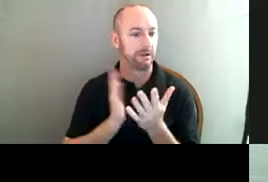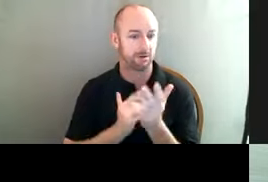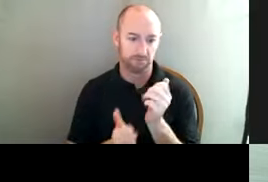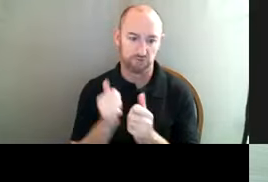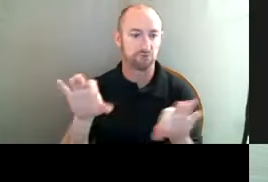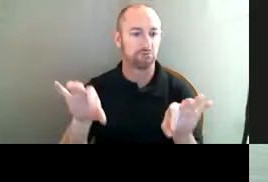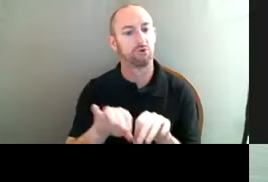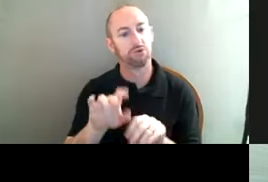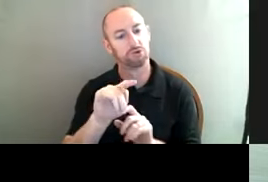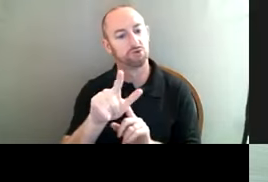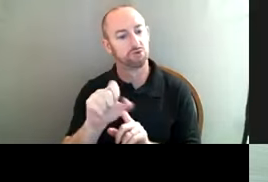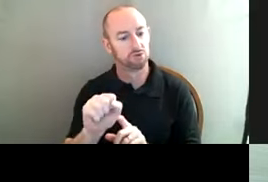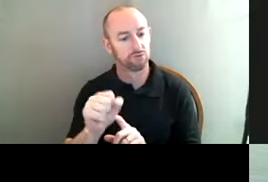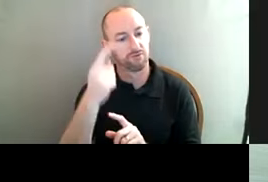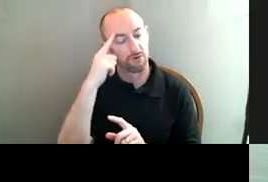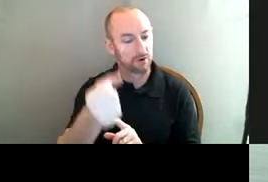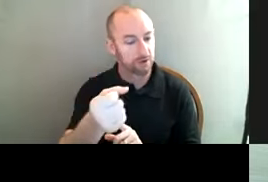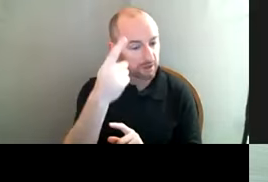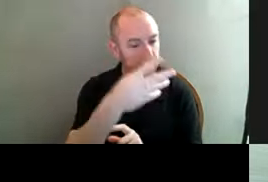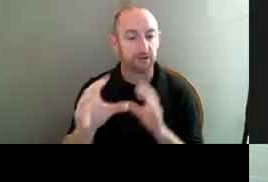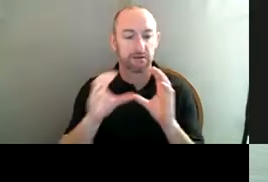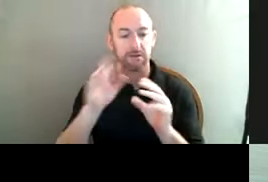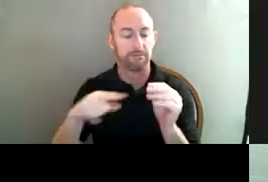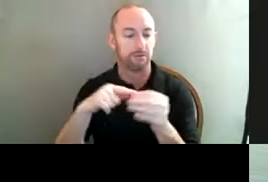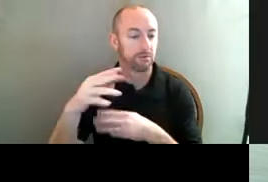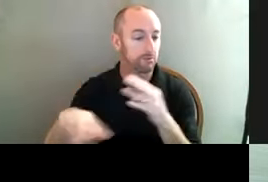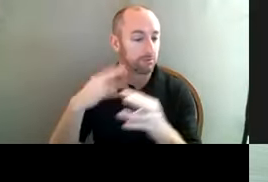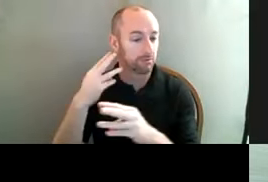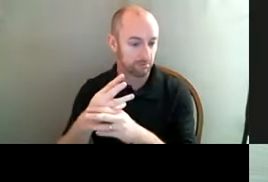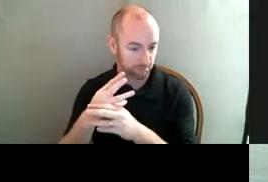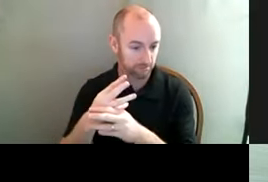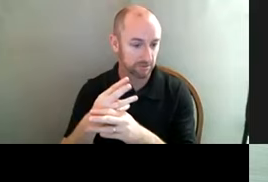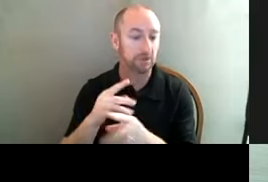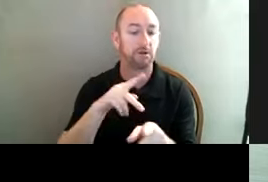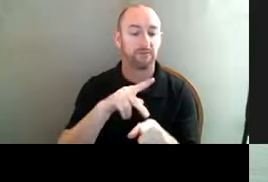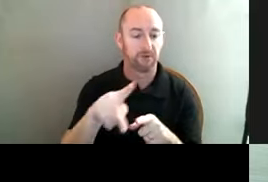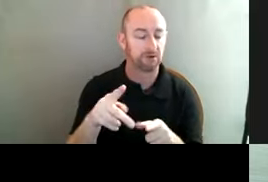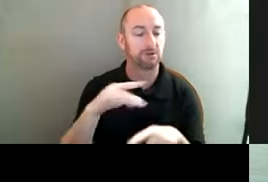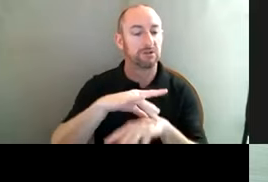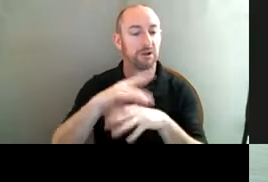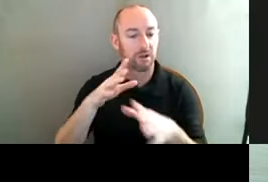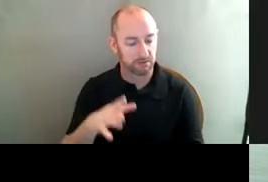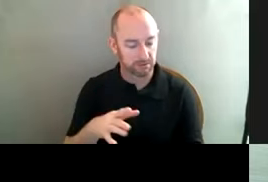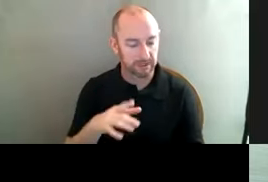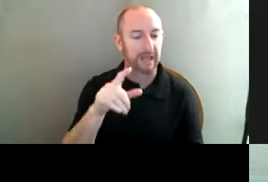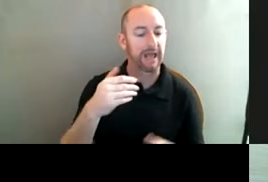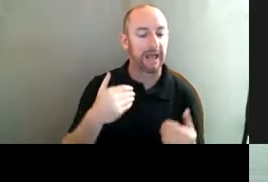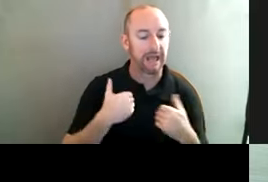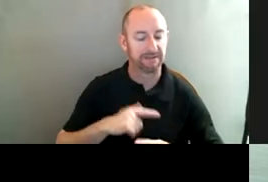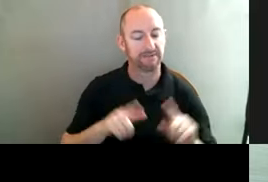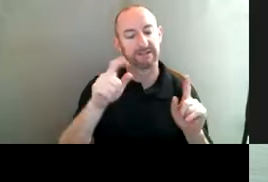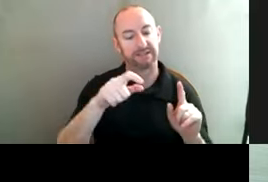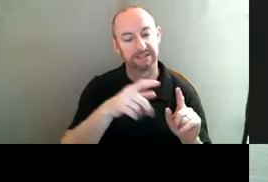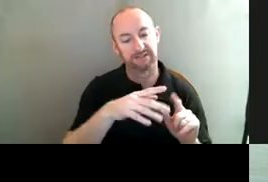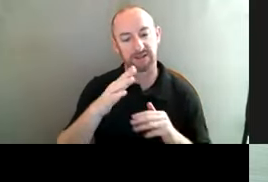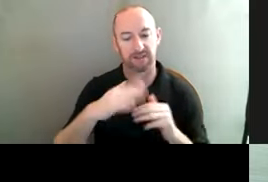tools to understand and communicate about the world. And a professional geologist is going to have much different needs and expectations than, say,